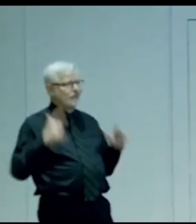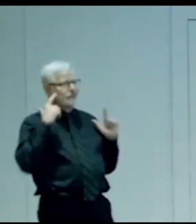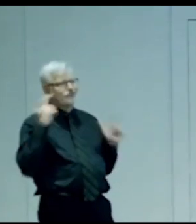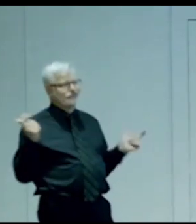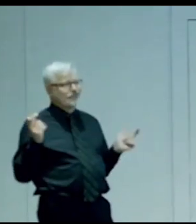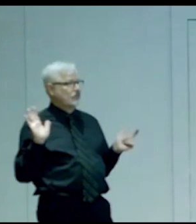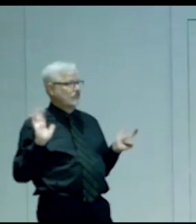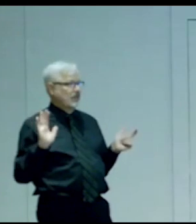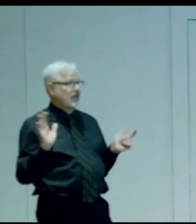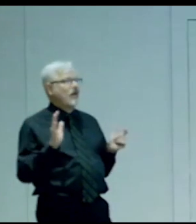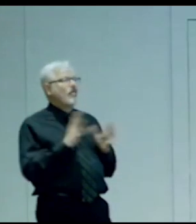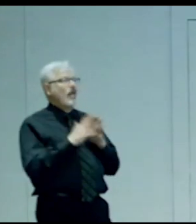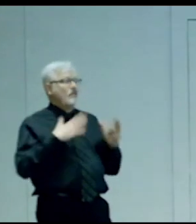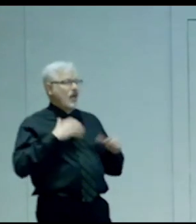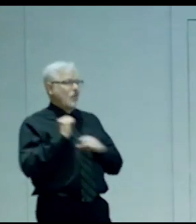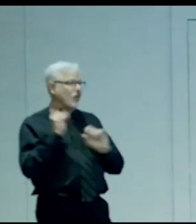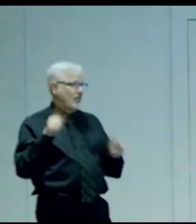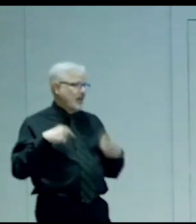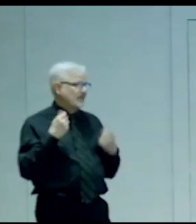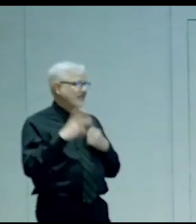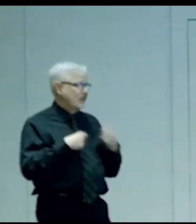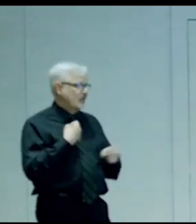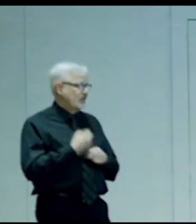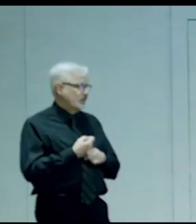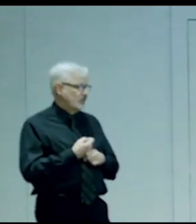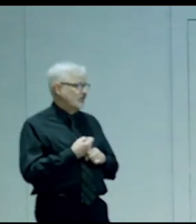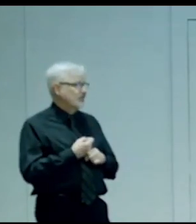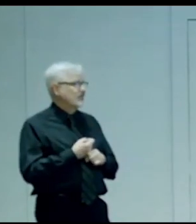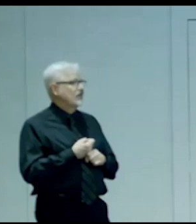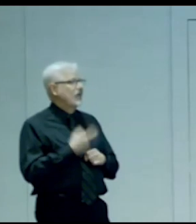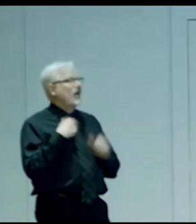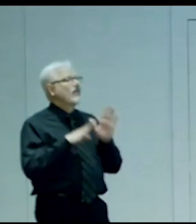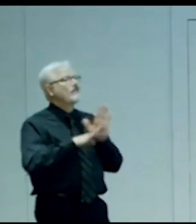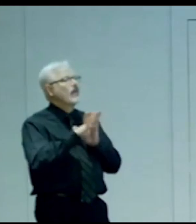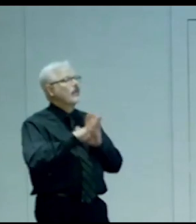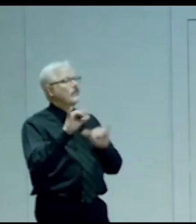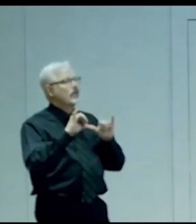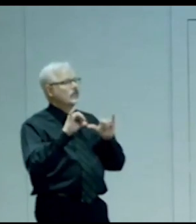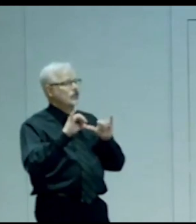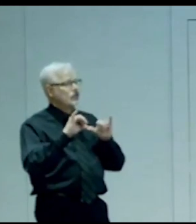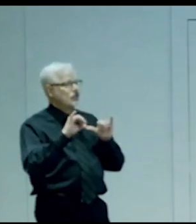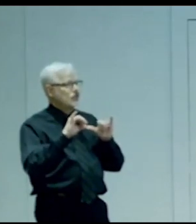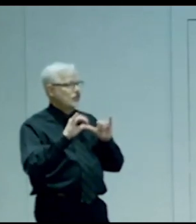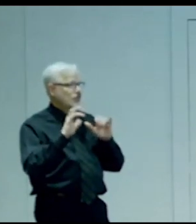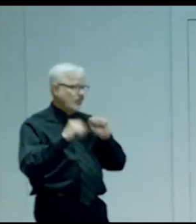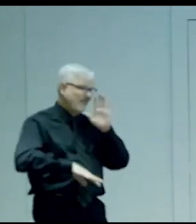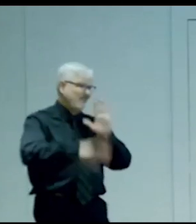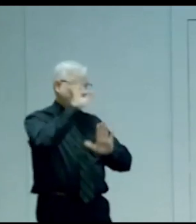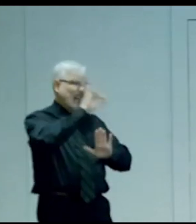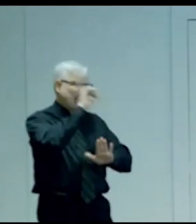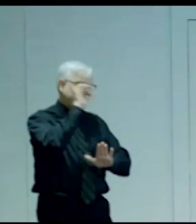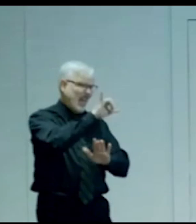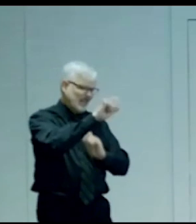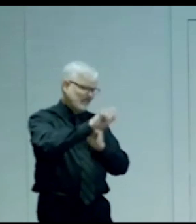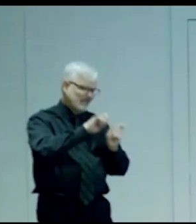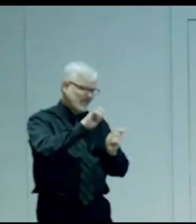lot of the work I've done over the last several years is to develop measures to get at this.